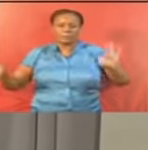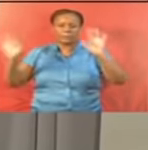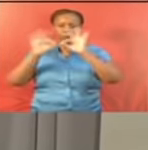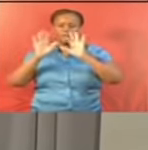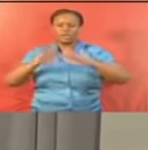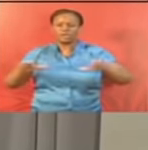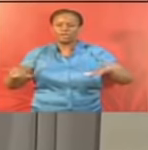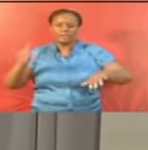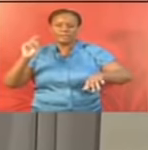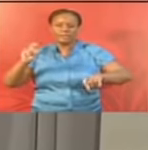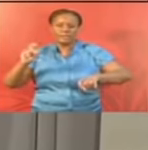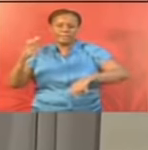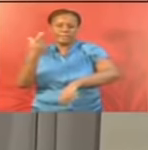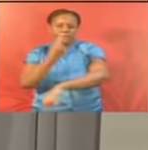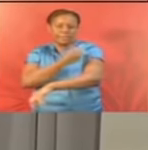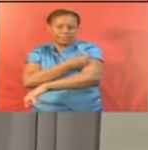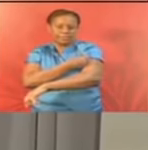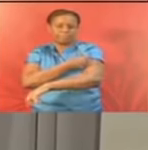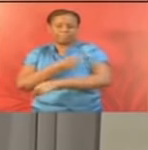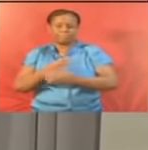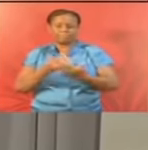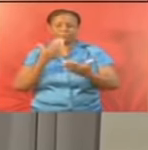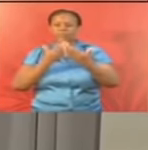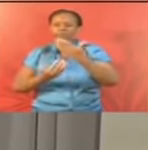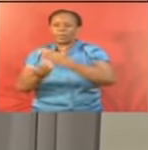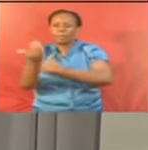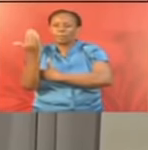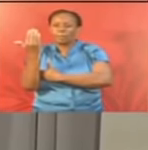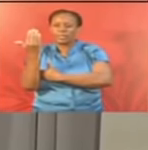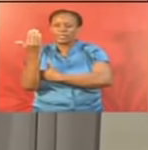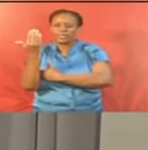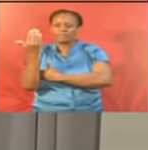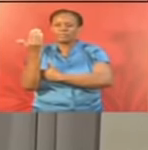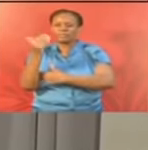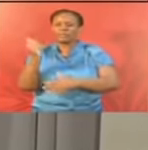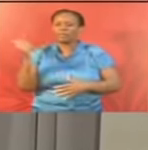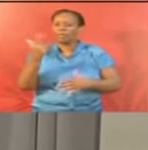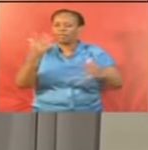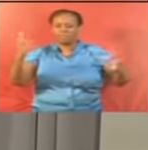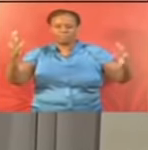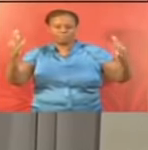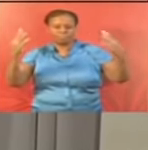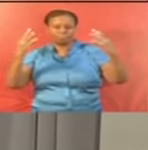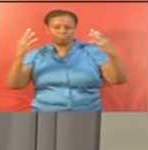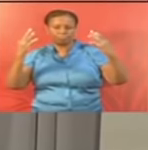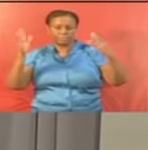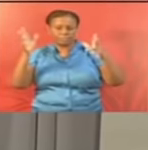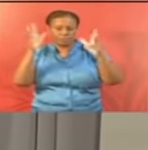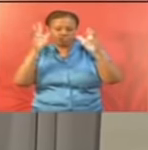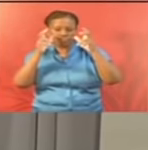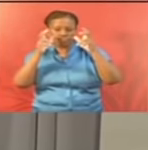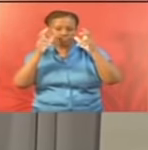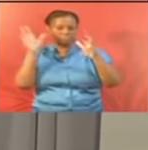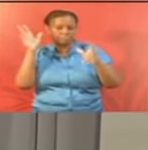Good morning to ladies and gentlemen of the media and to all who are listening wherever you are. Very good Monday